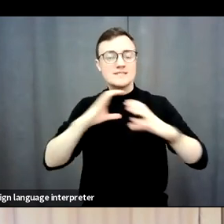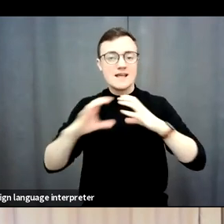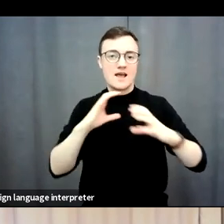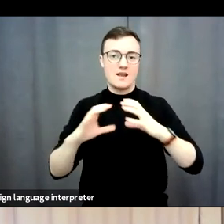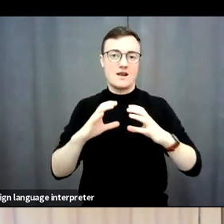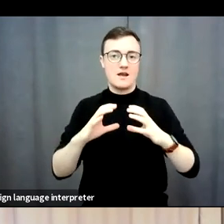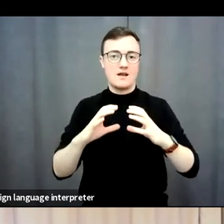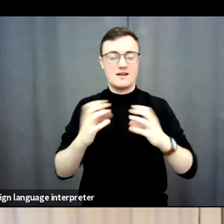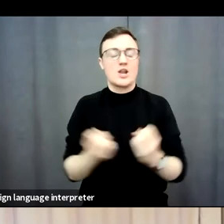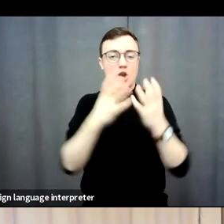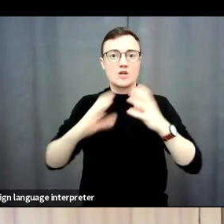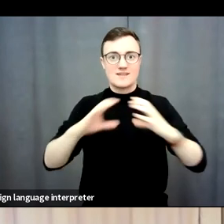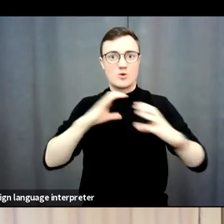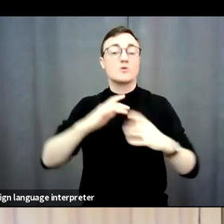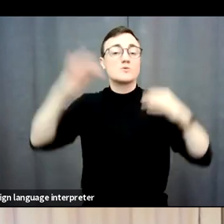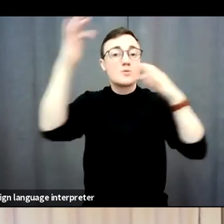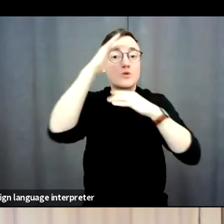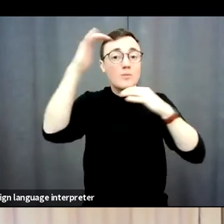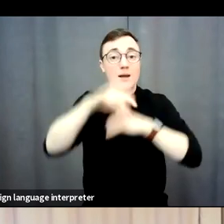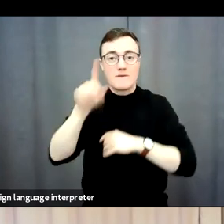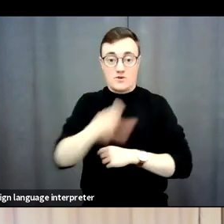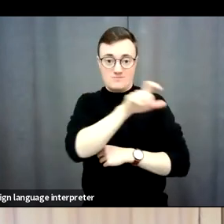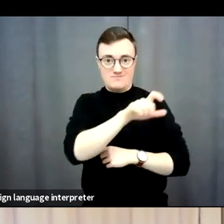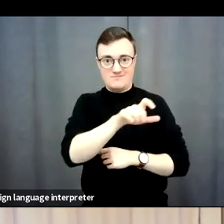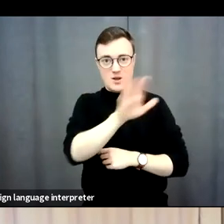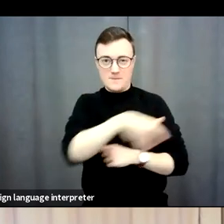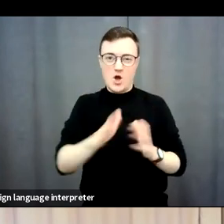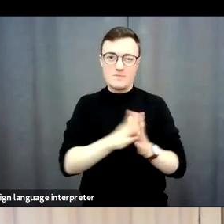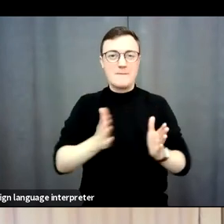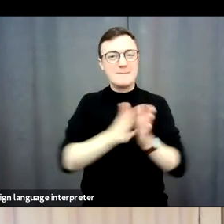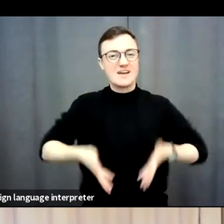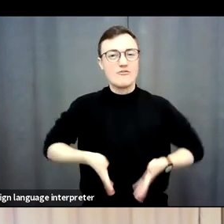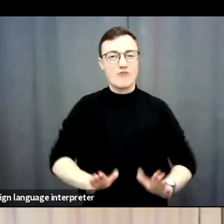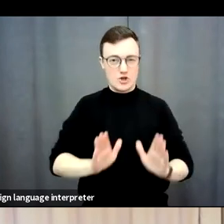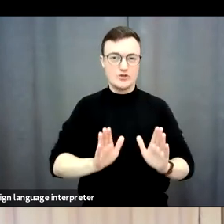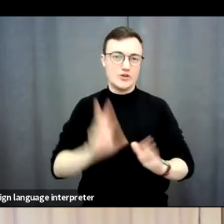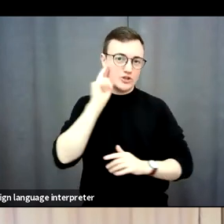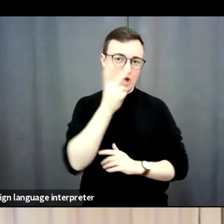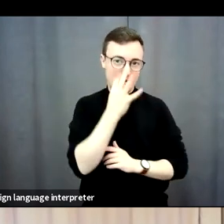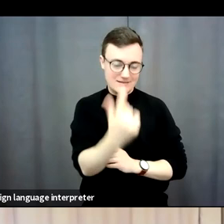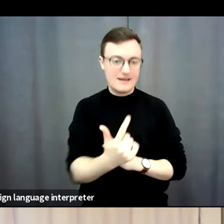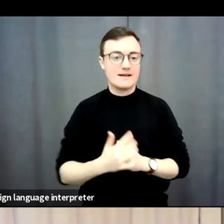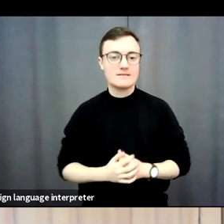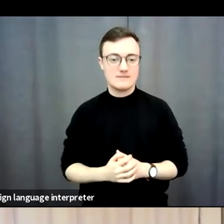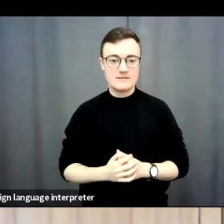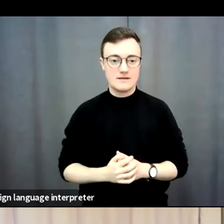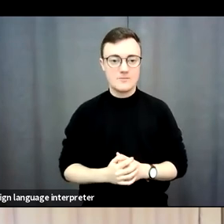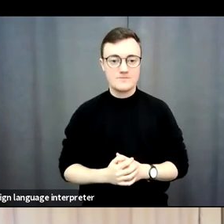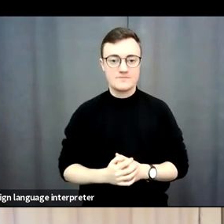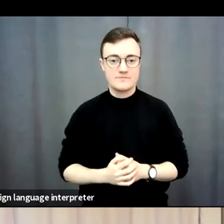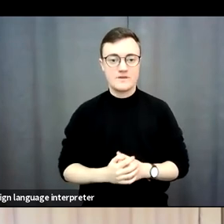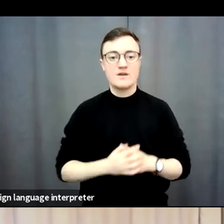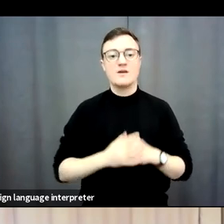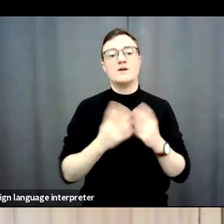deafblindness? So that's why it's so important to look on it in a with